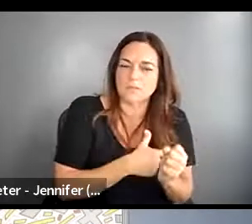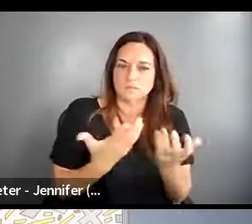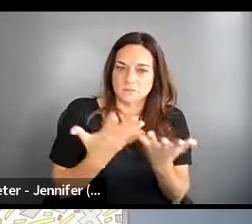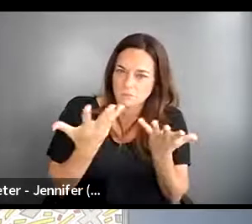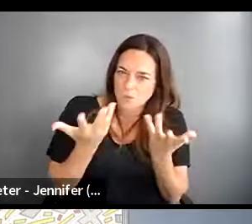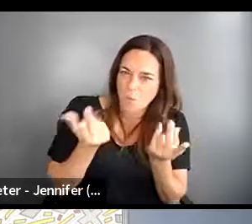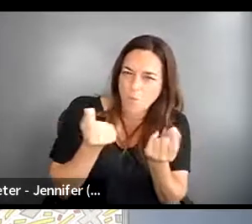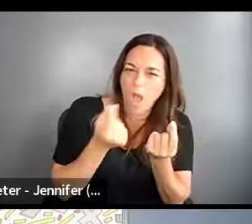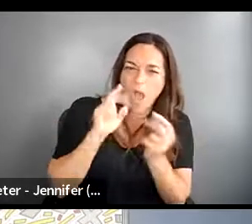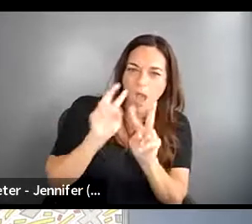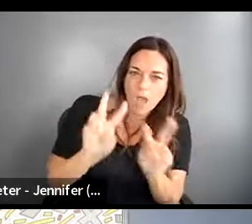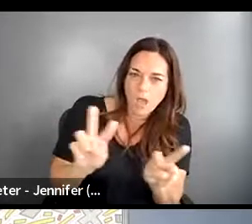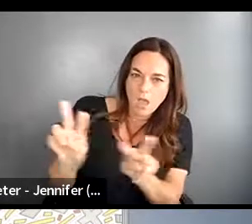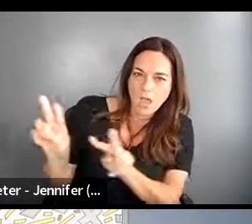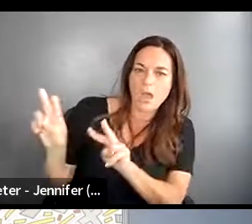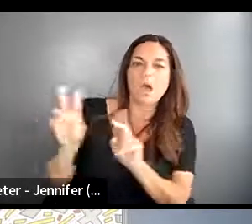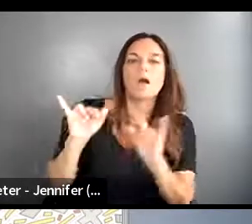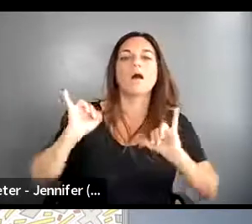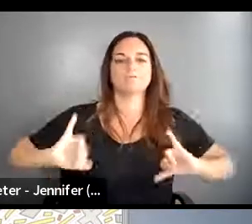towards now.